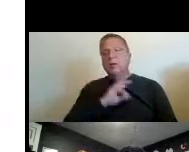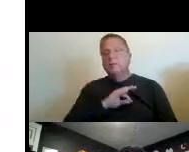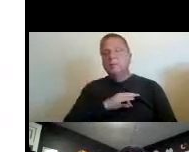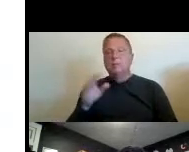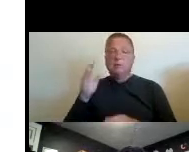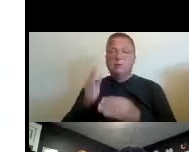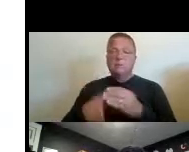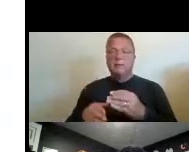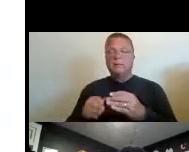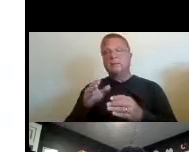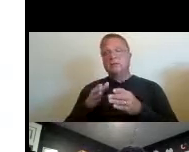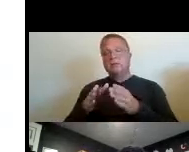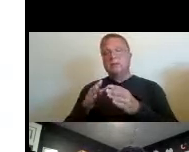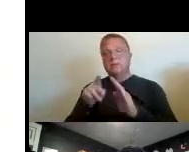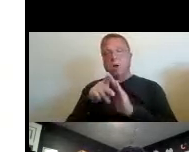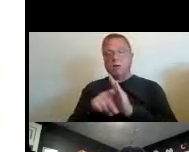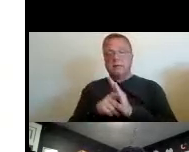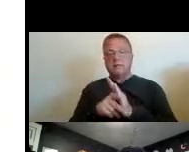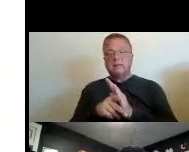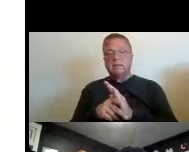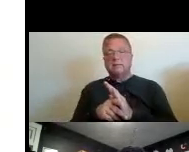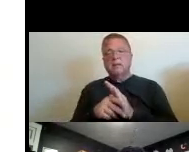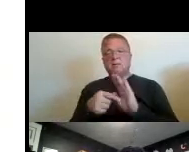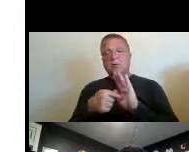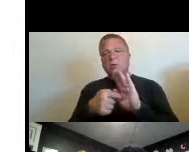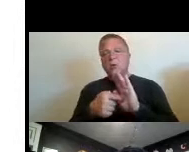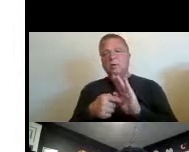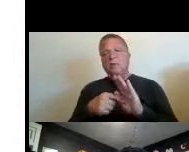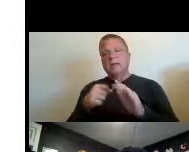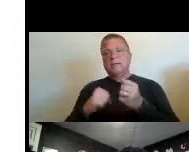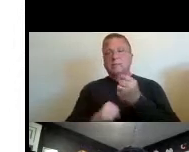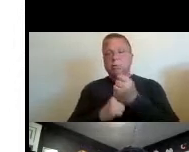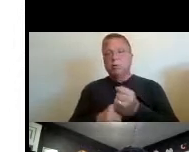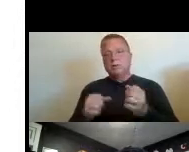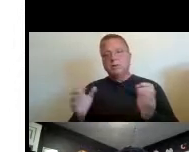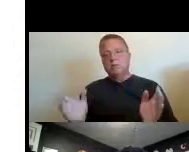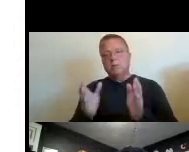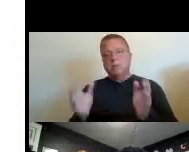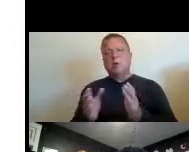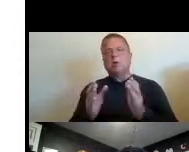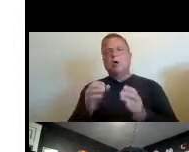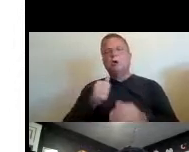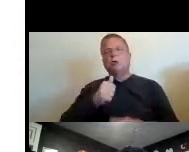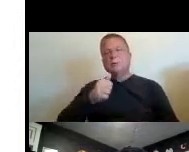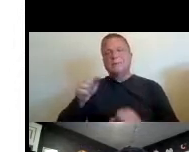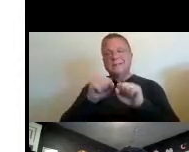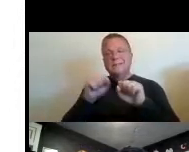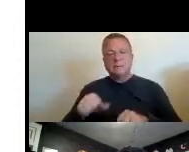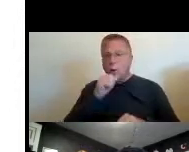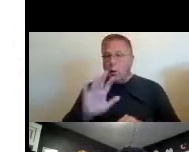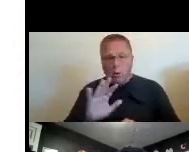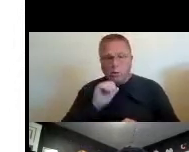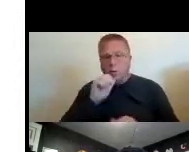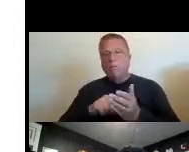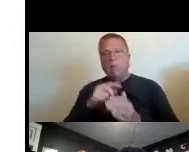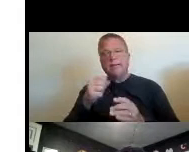policy, the thing that I'd like to point out is that it is supporting and promoting a transportation system. So it's not about individual